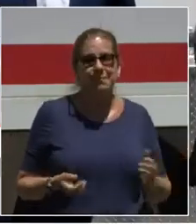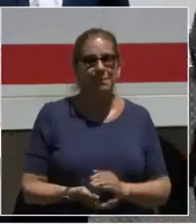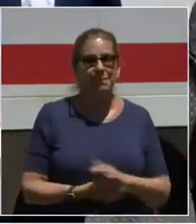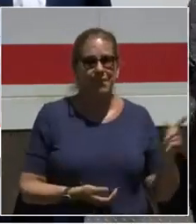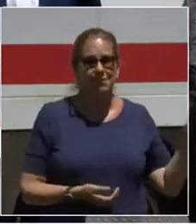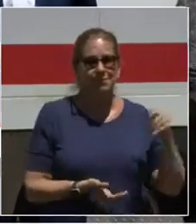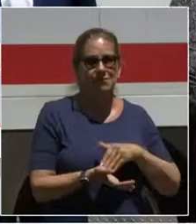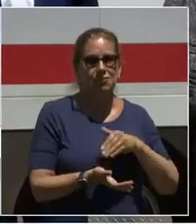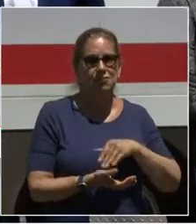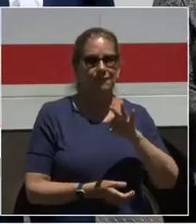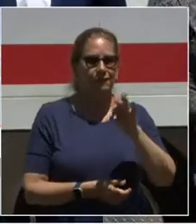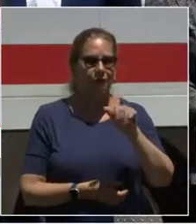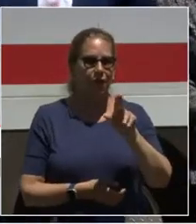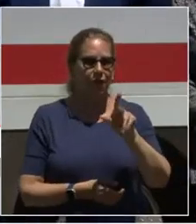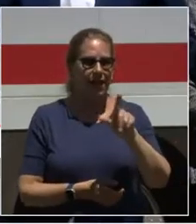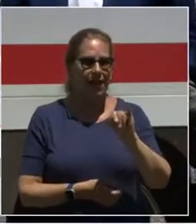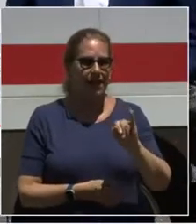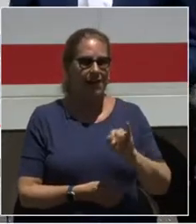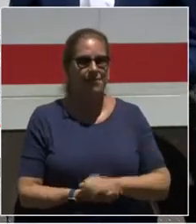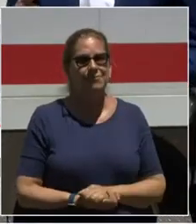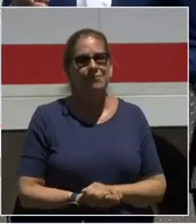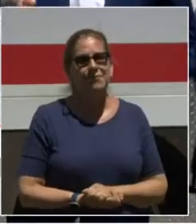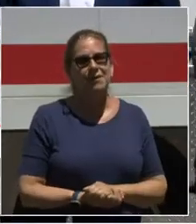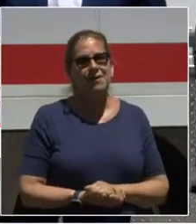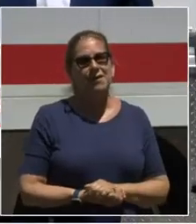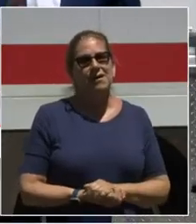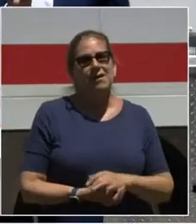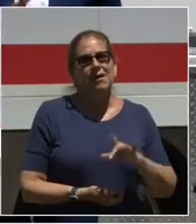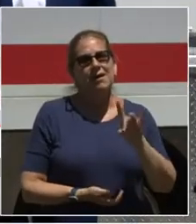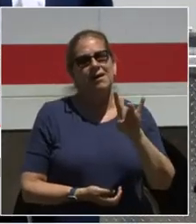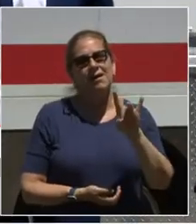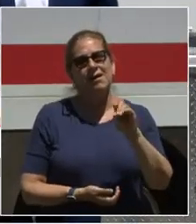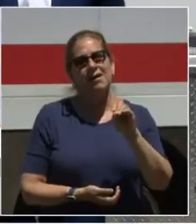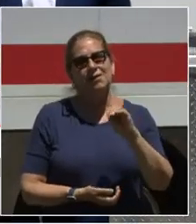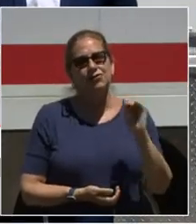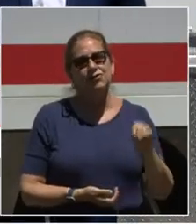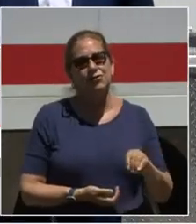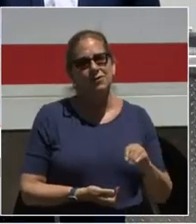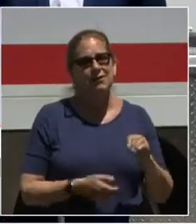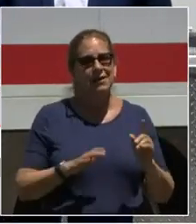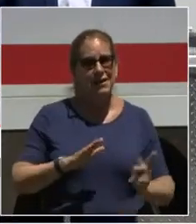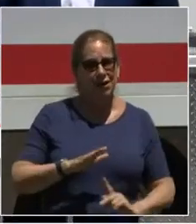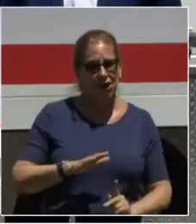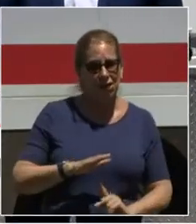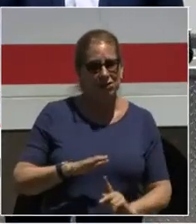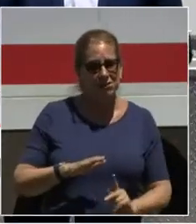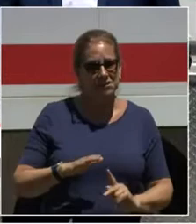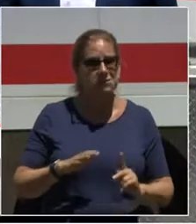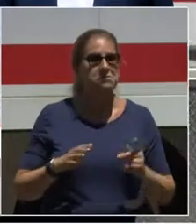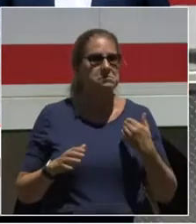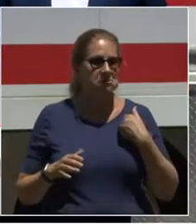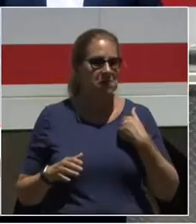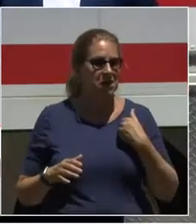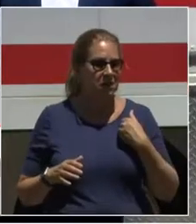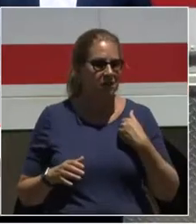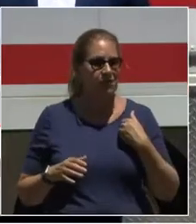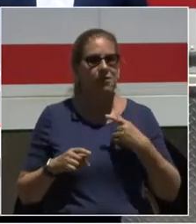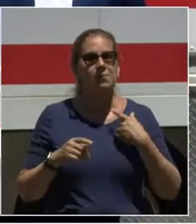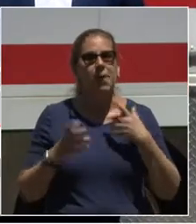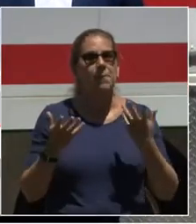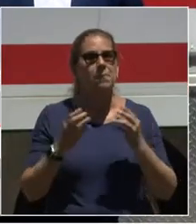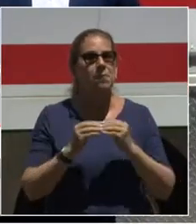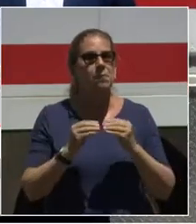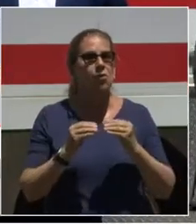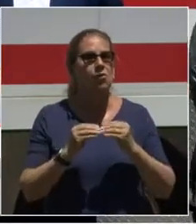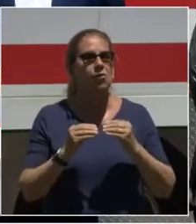As I said, it ends up being about 80% of children in kindergarten we know are up to date. There are probably more that have had shots, we don't have the data on that.